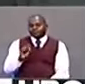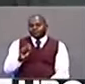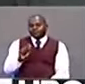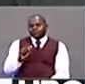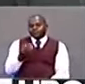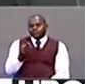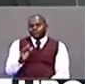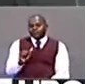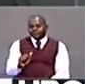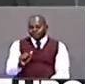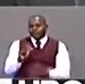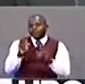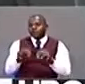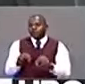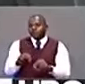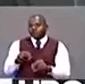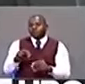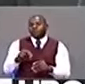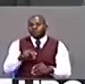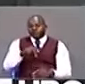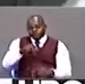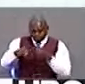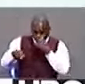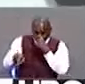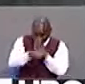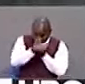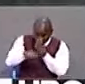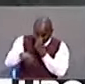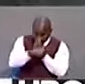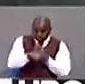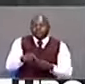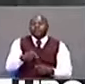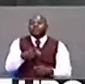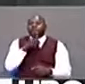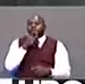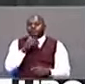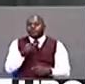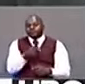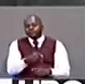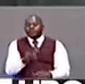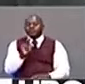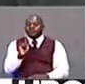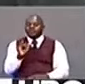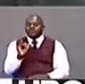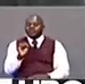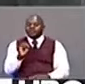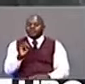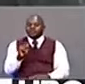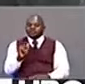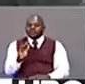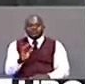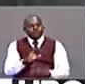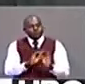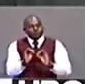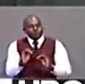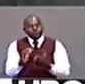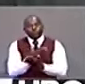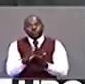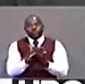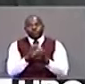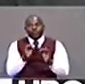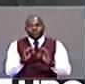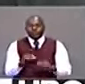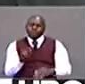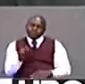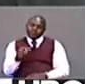not a shareholder. This Turkish man they keep talking about is not a shareholder in Kisita Mining Company. Kisita